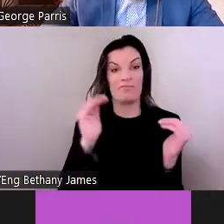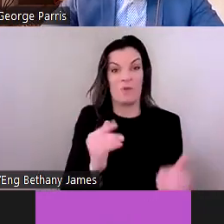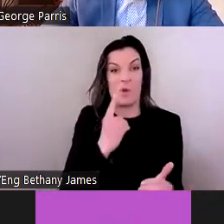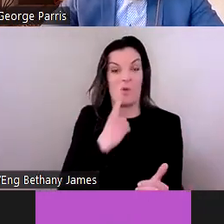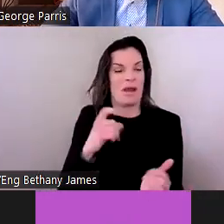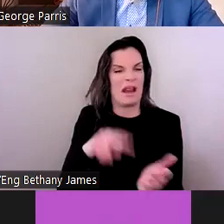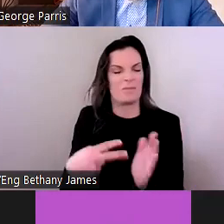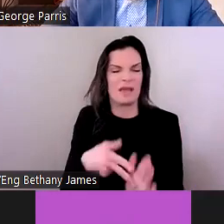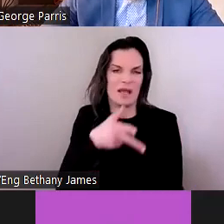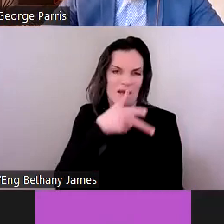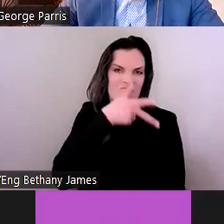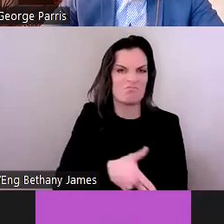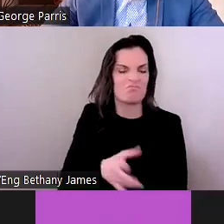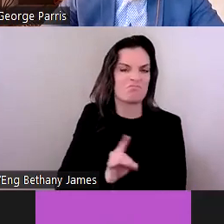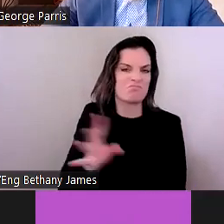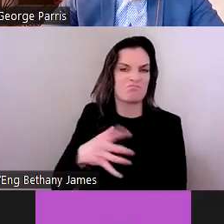workplaces. So again,